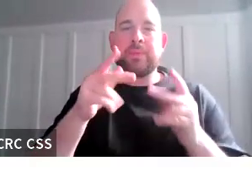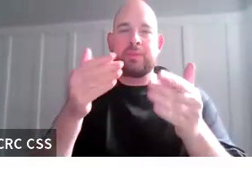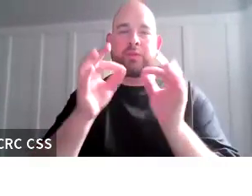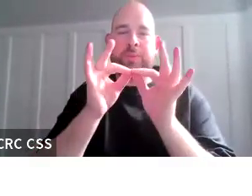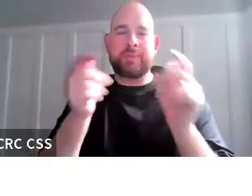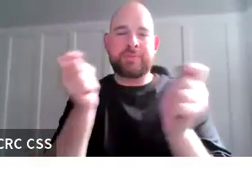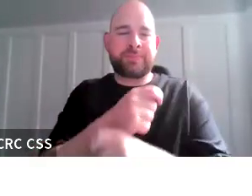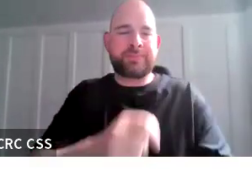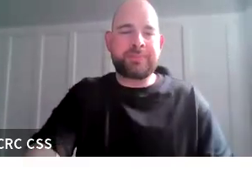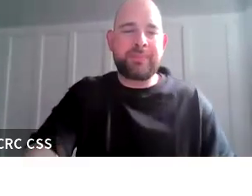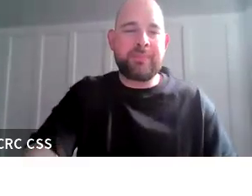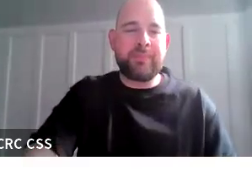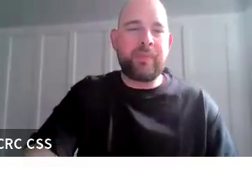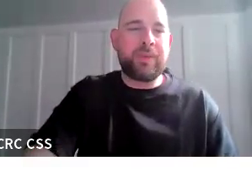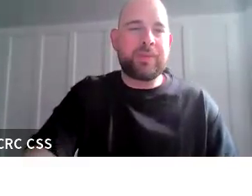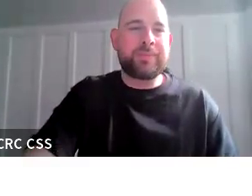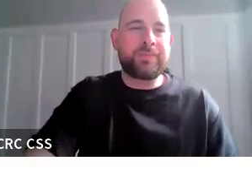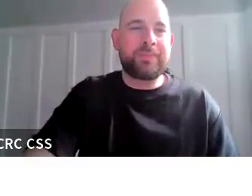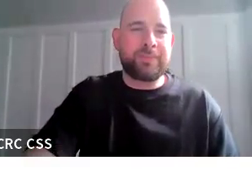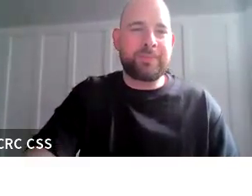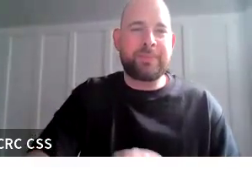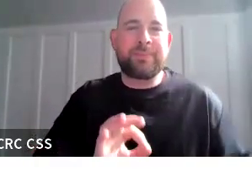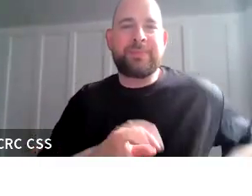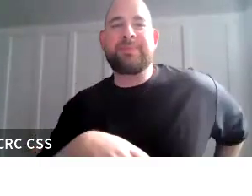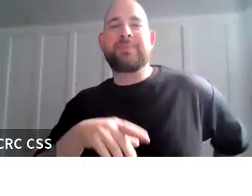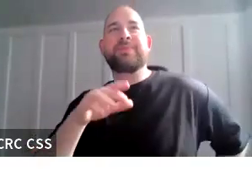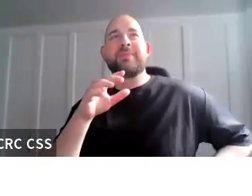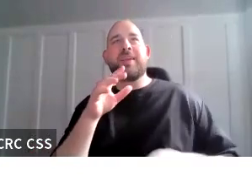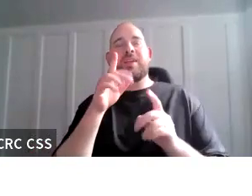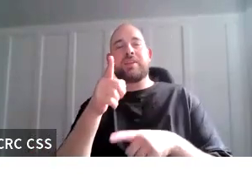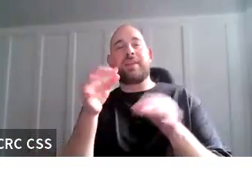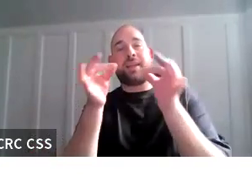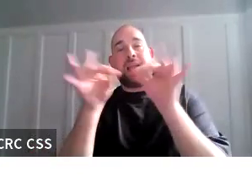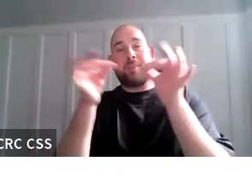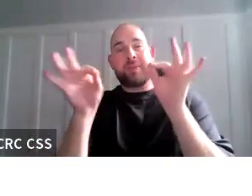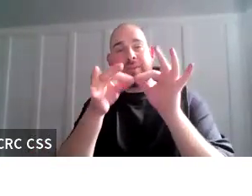We're going to go ahead and switch interpreters now. All right, ready to go?